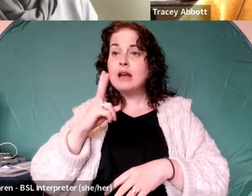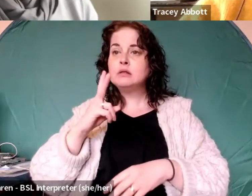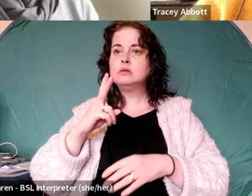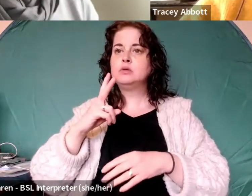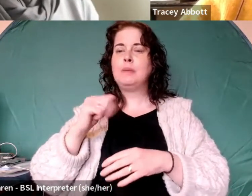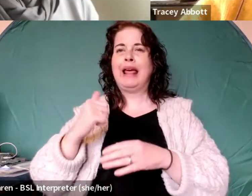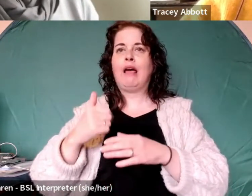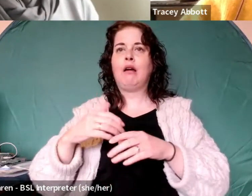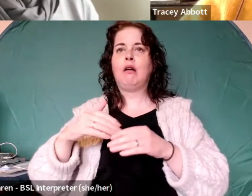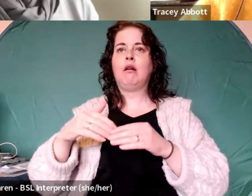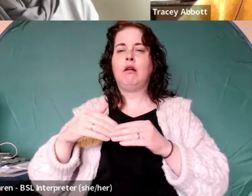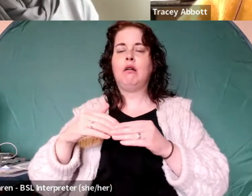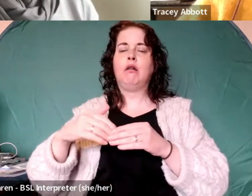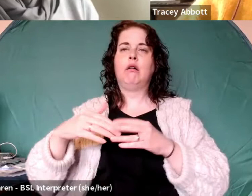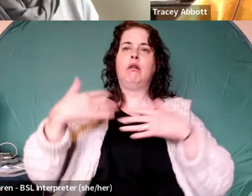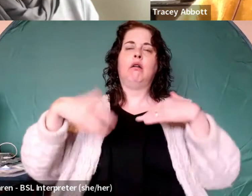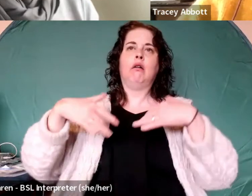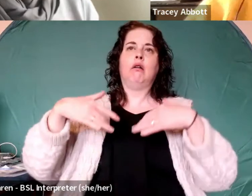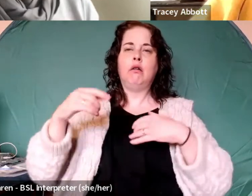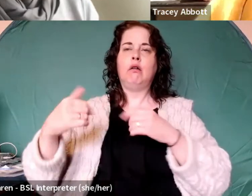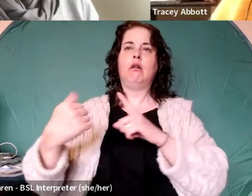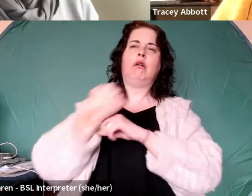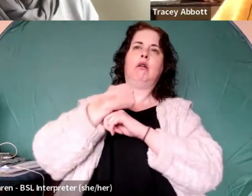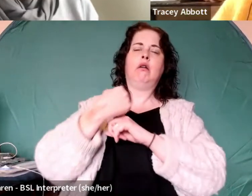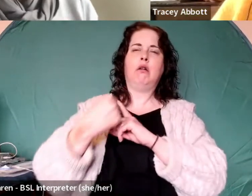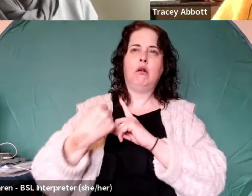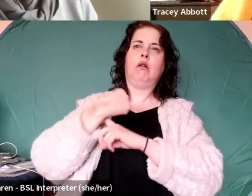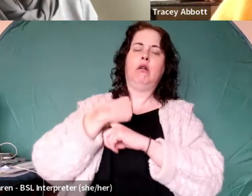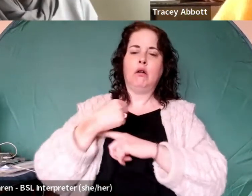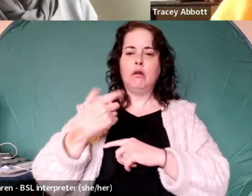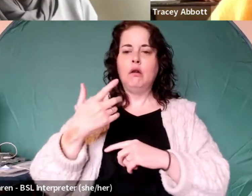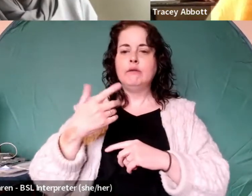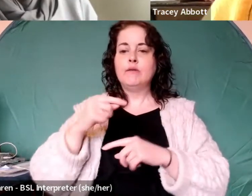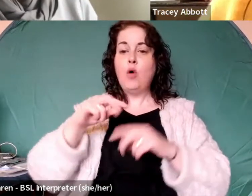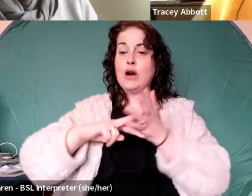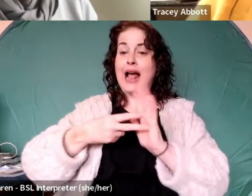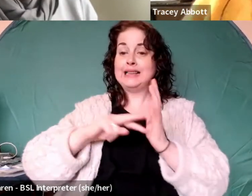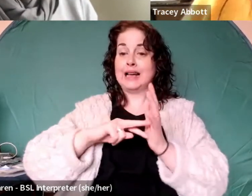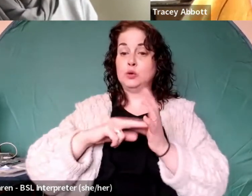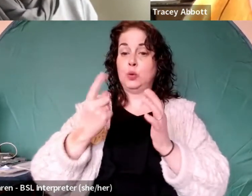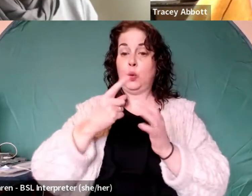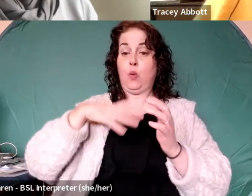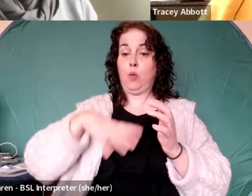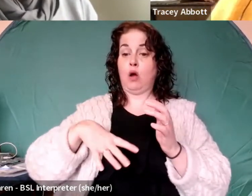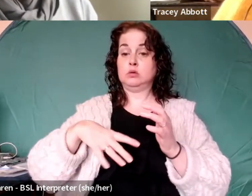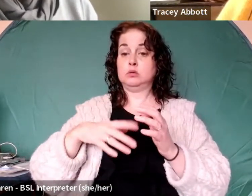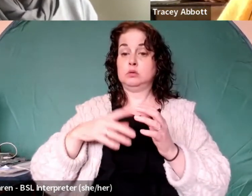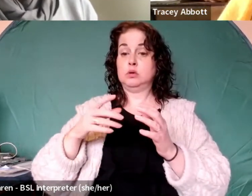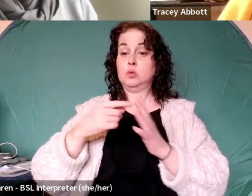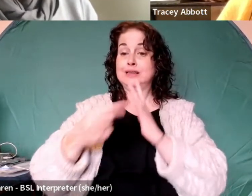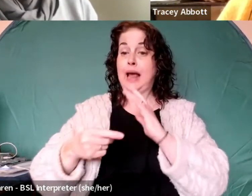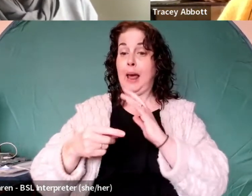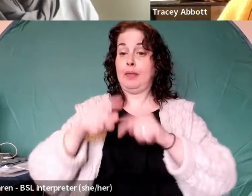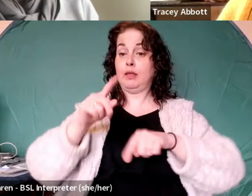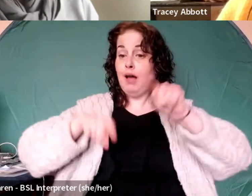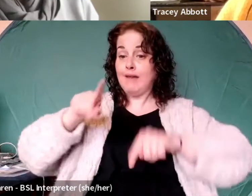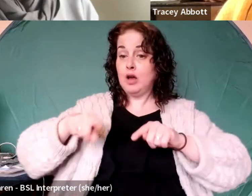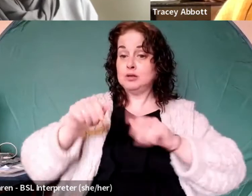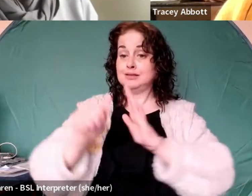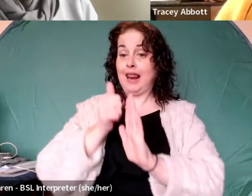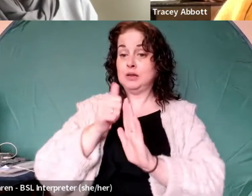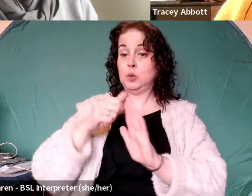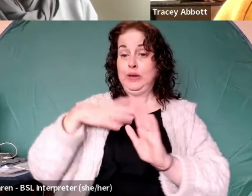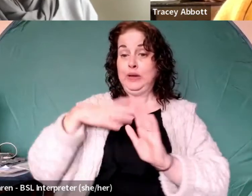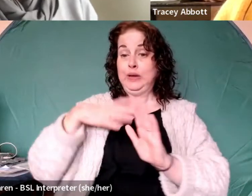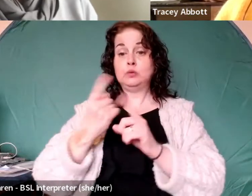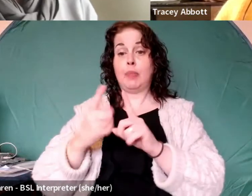again? And I think that for organizations who genuinely want to attract disabled talent, diverse talent, you have to do